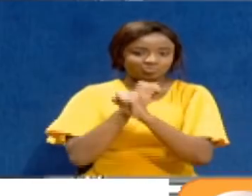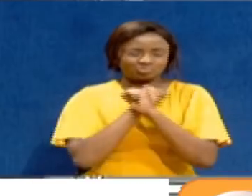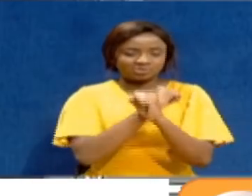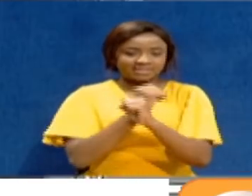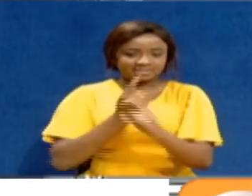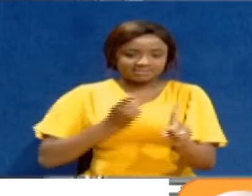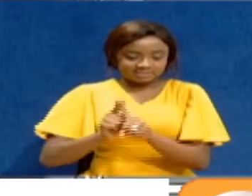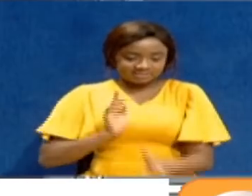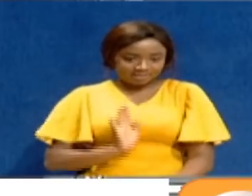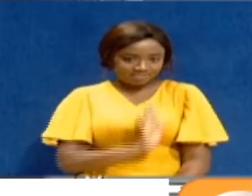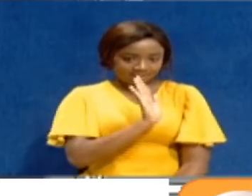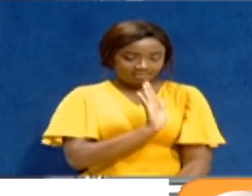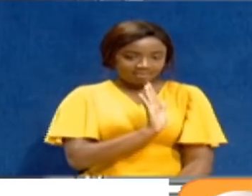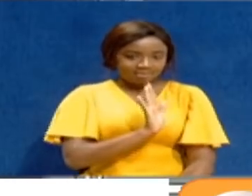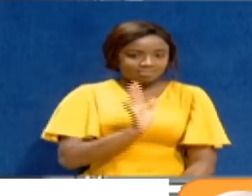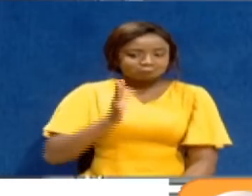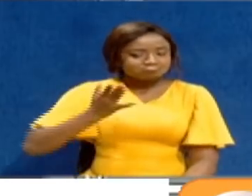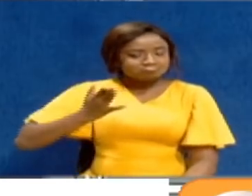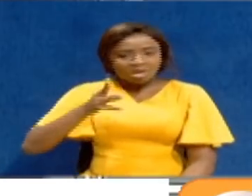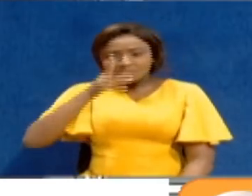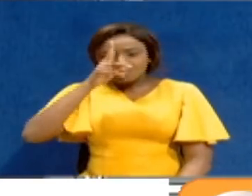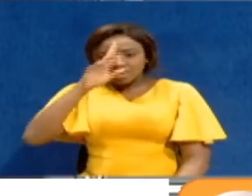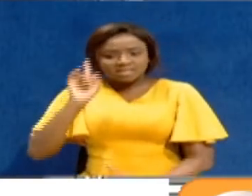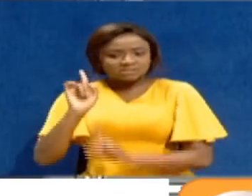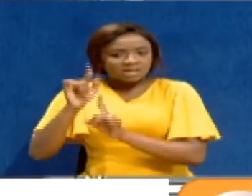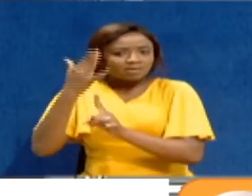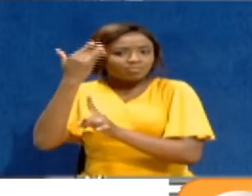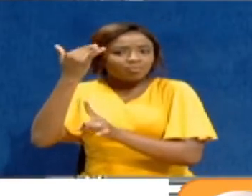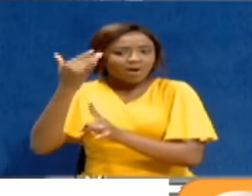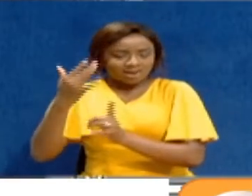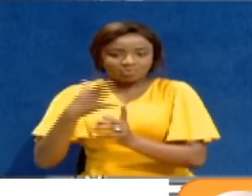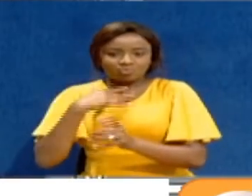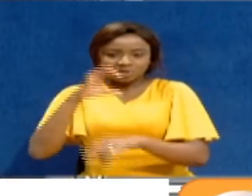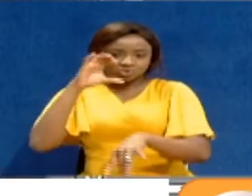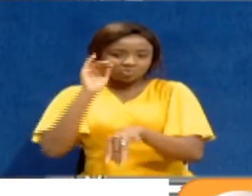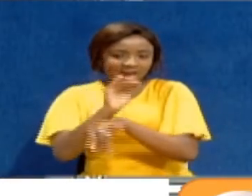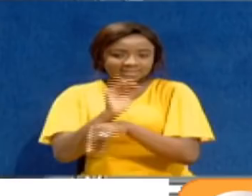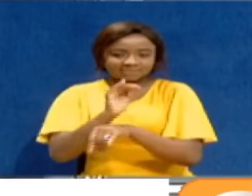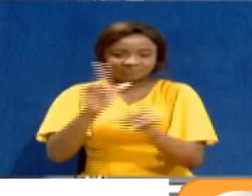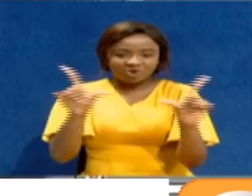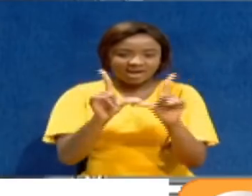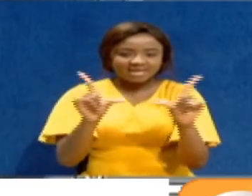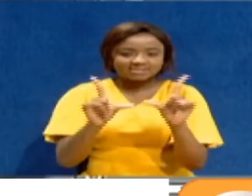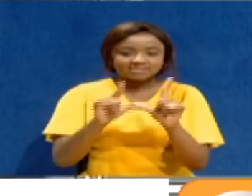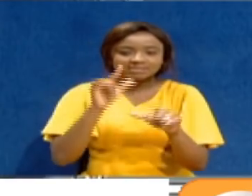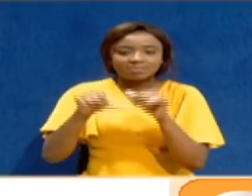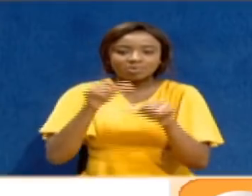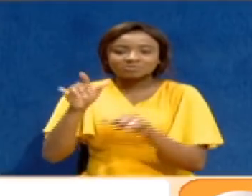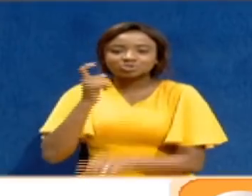assaulted her for filming their mission at their home behind a wines and spirits shop owned by their mother.